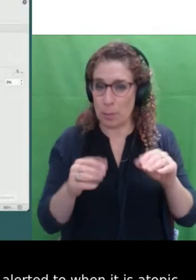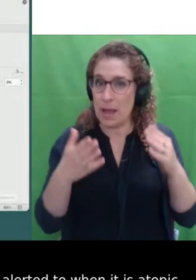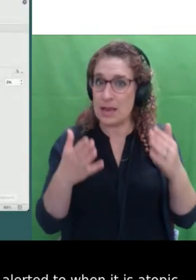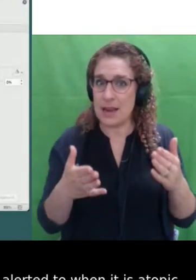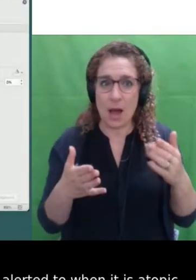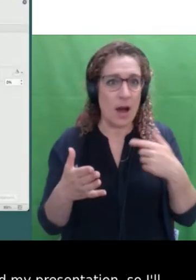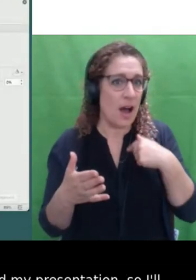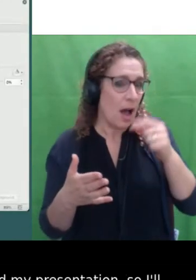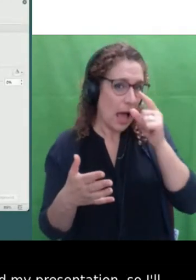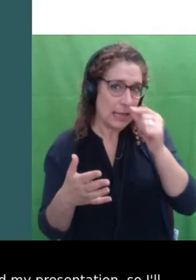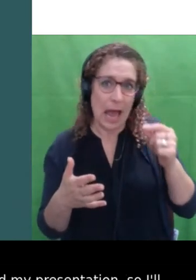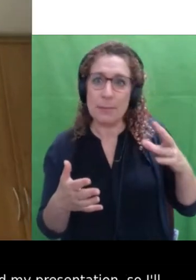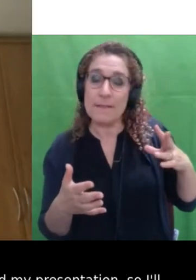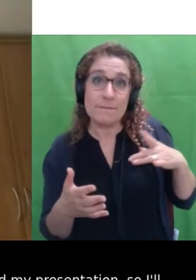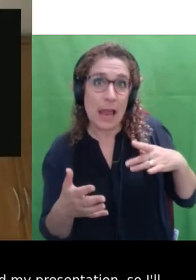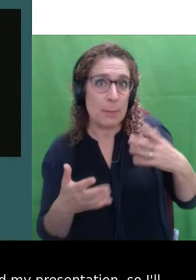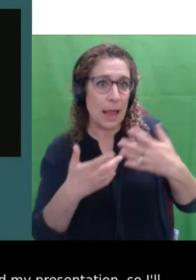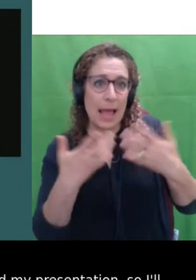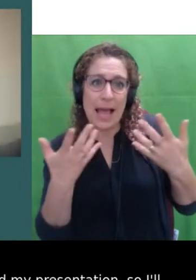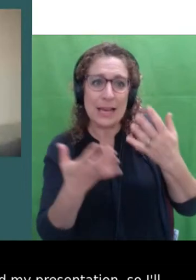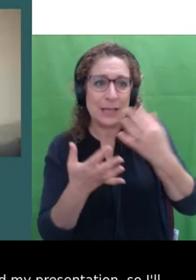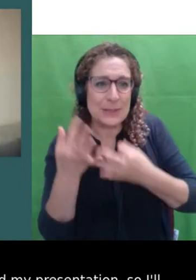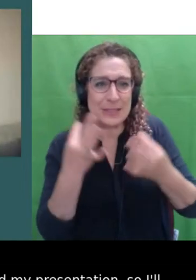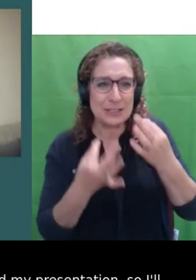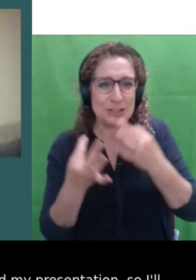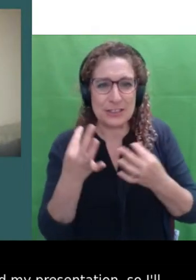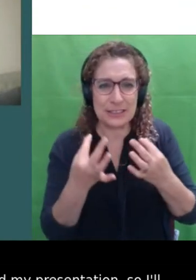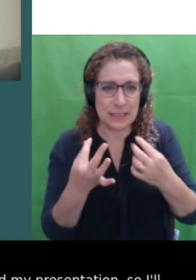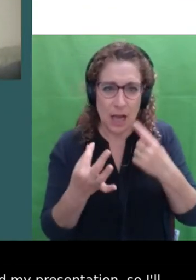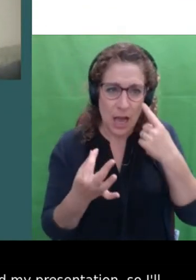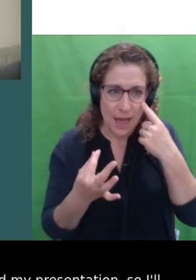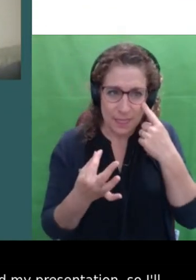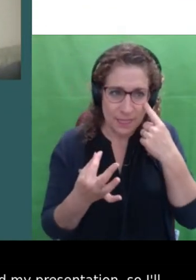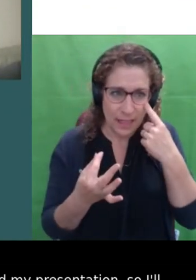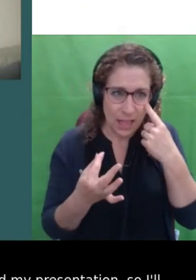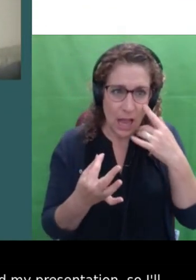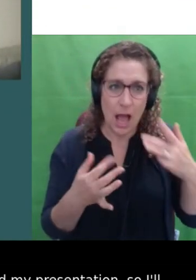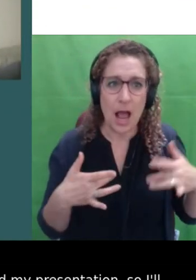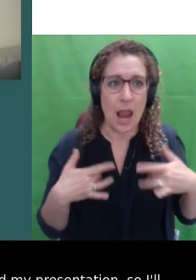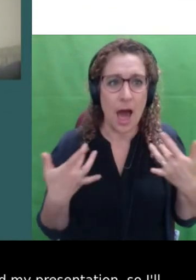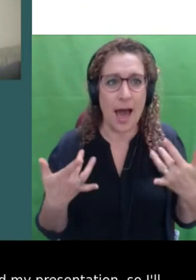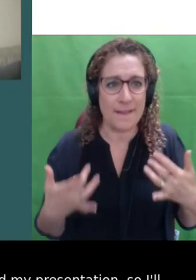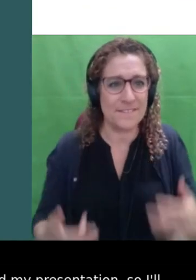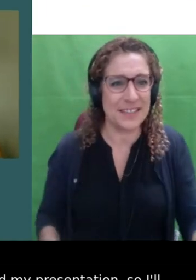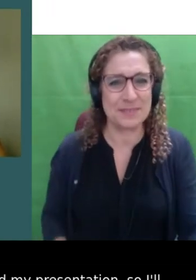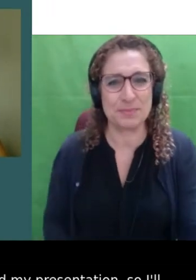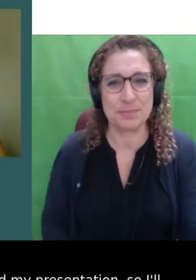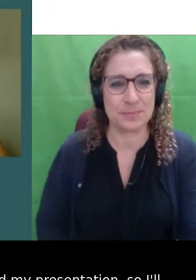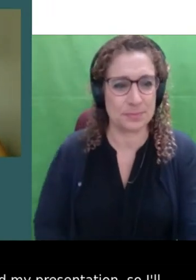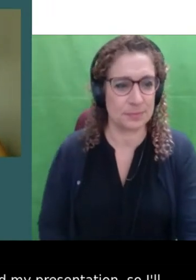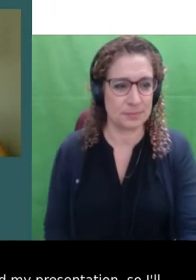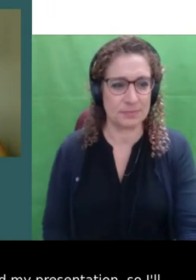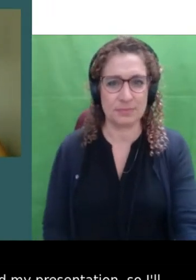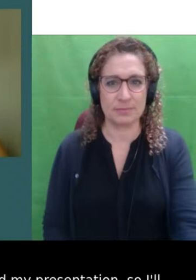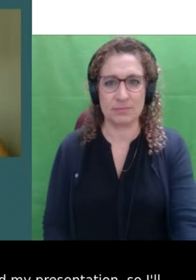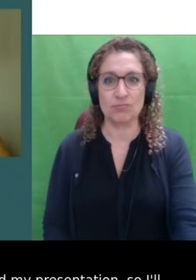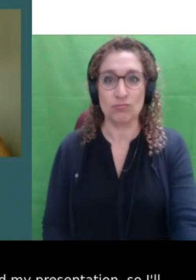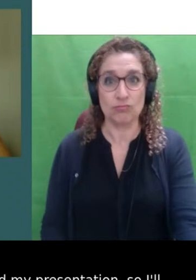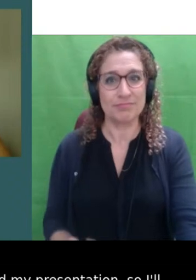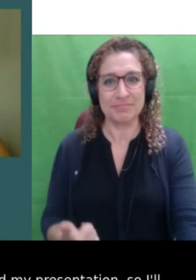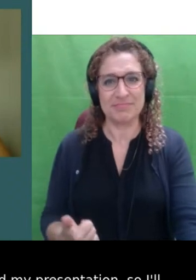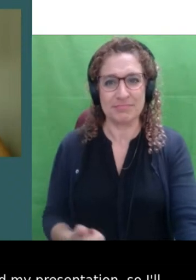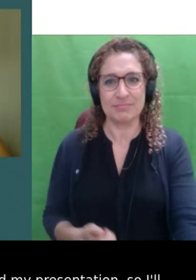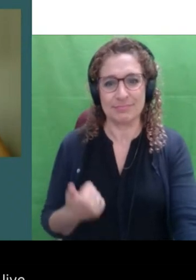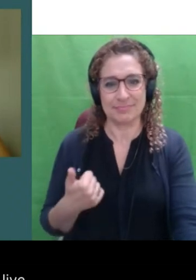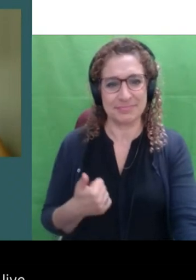available for any um questions which i believe are live thanks so much that